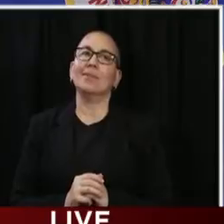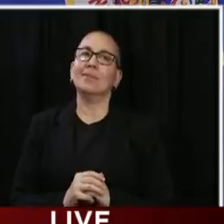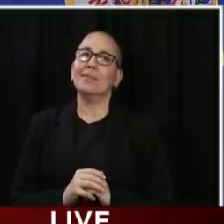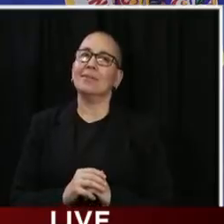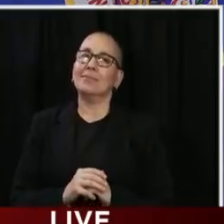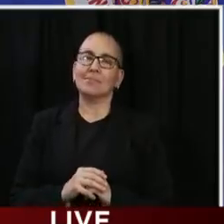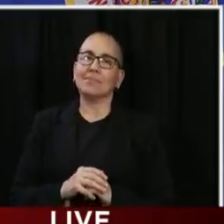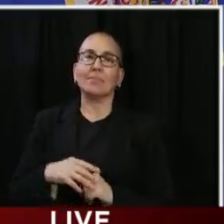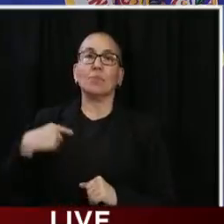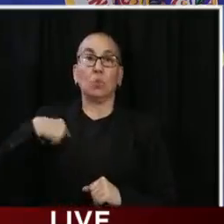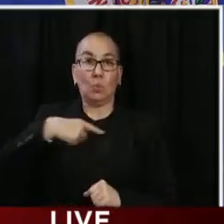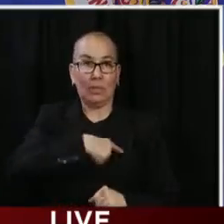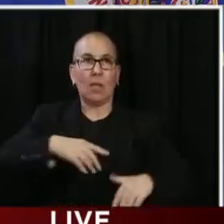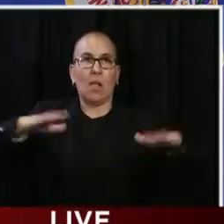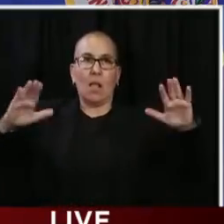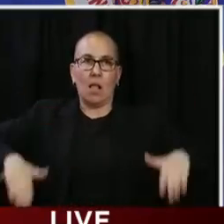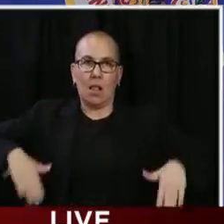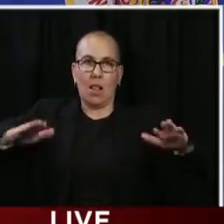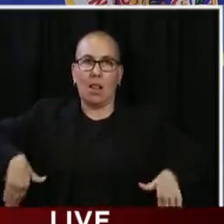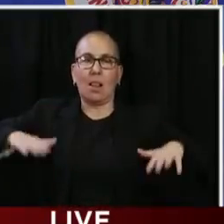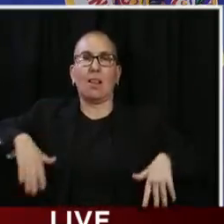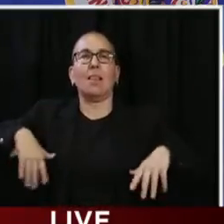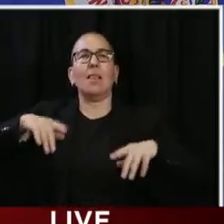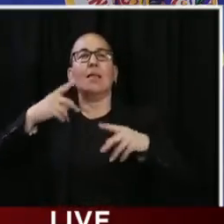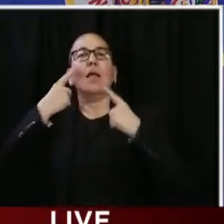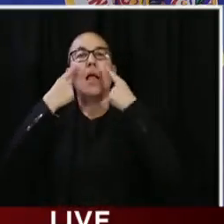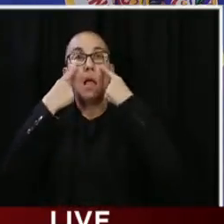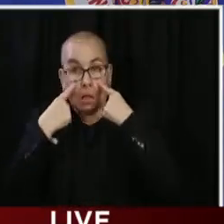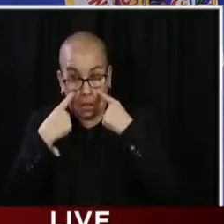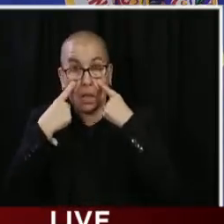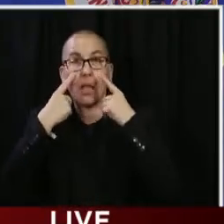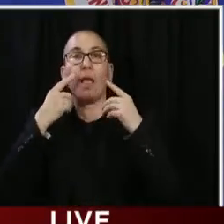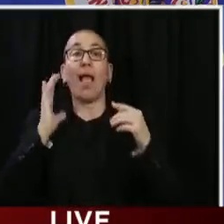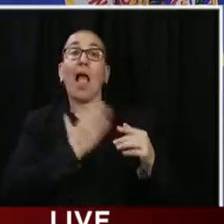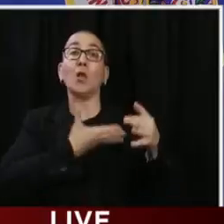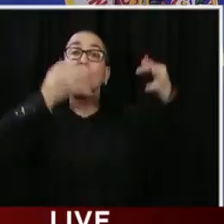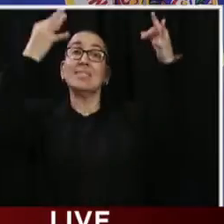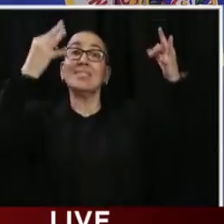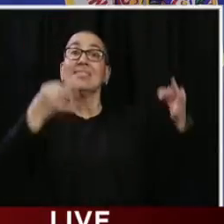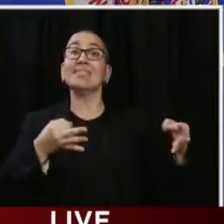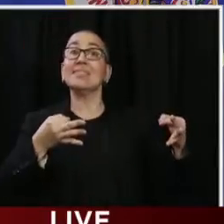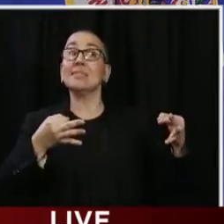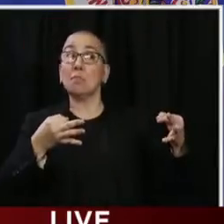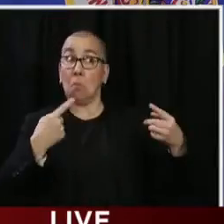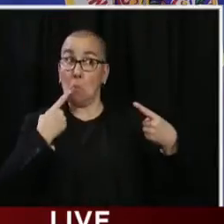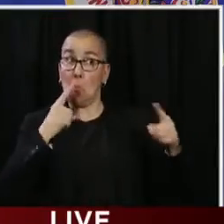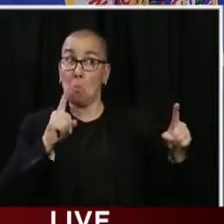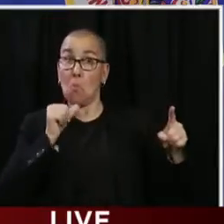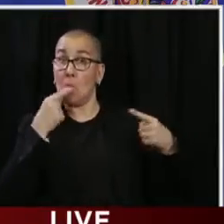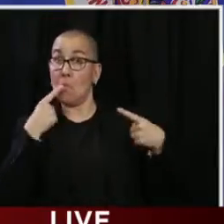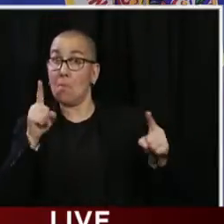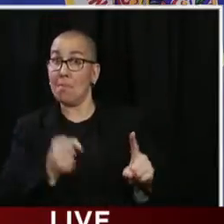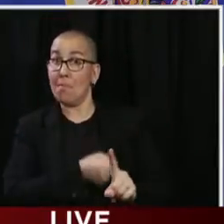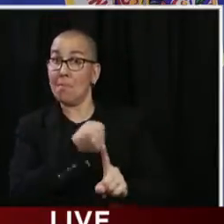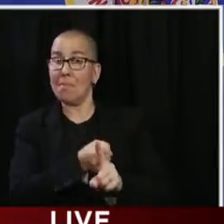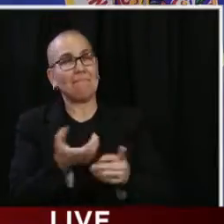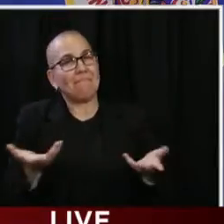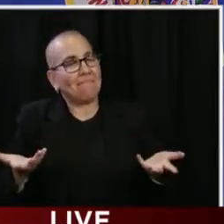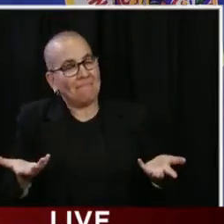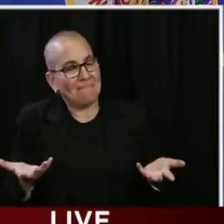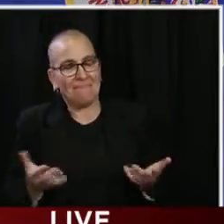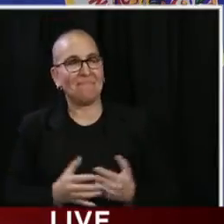over the last periods of time, with more businesses coming online and with the lifting, the transition of the stay-at-home